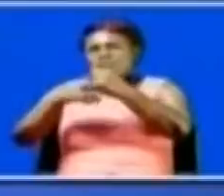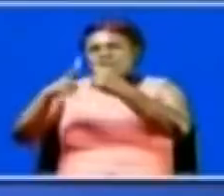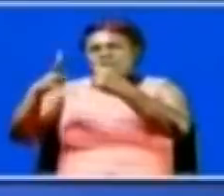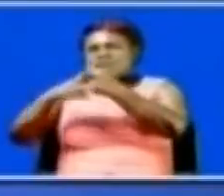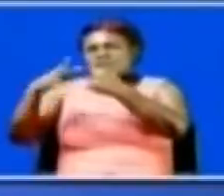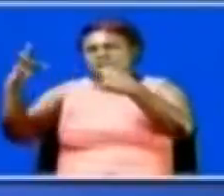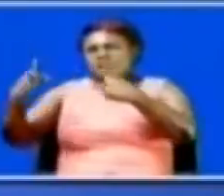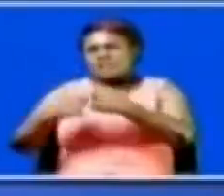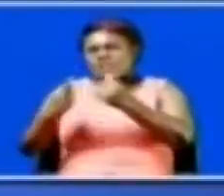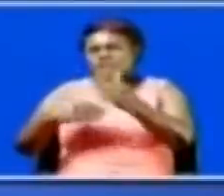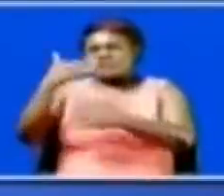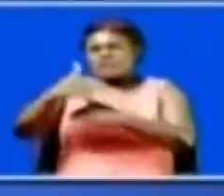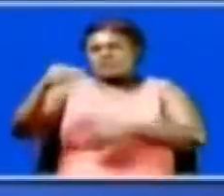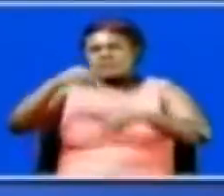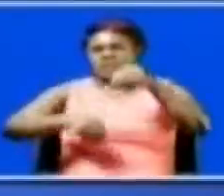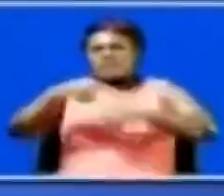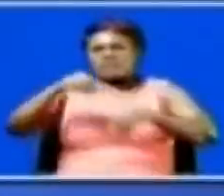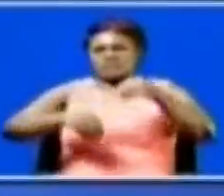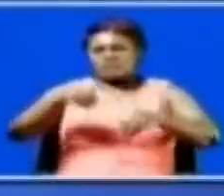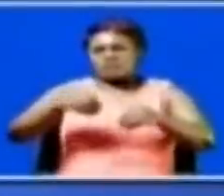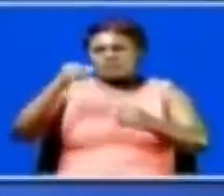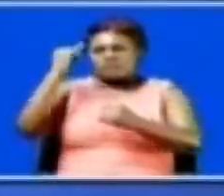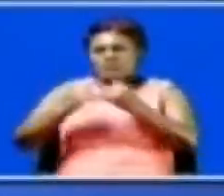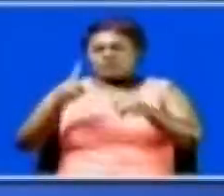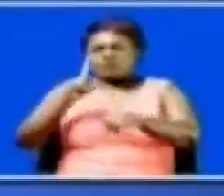1997-98, after the election, the last term of Moi,